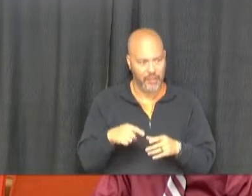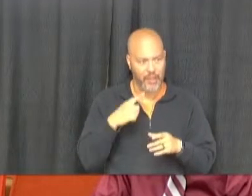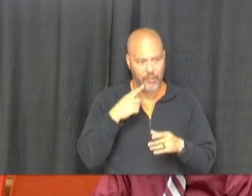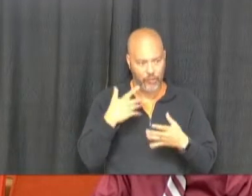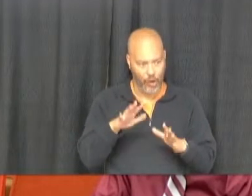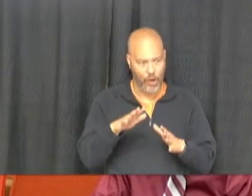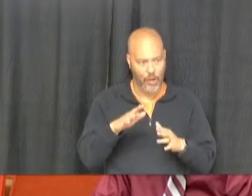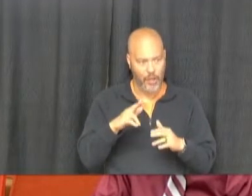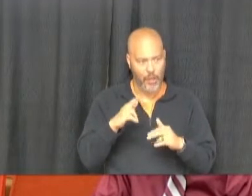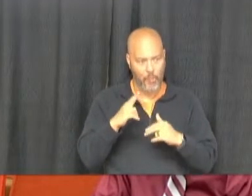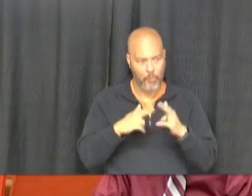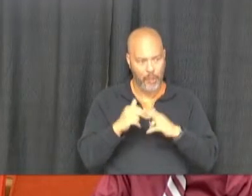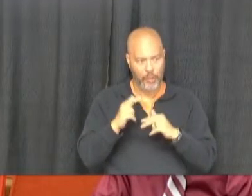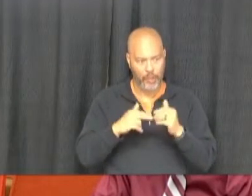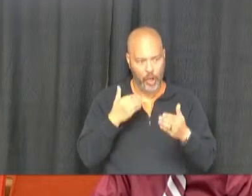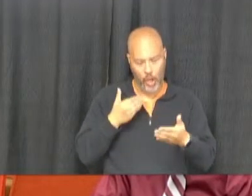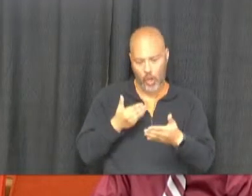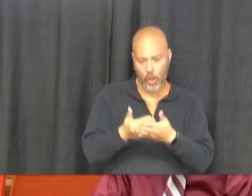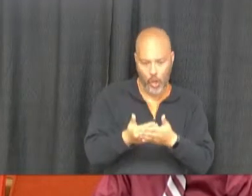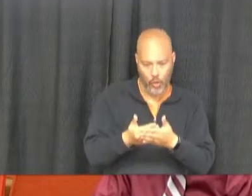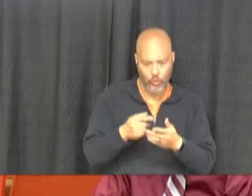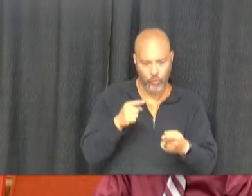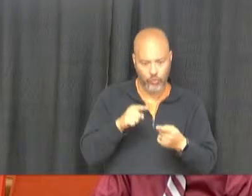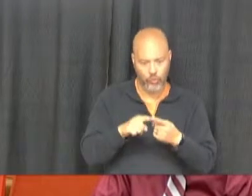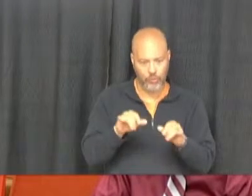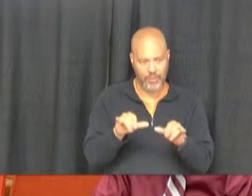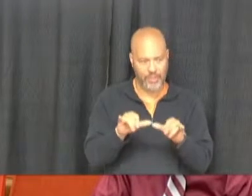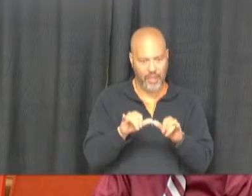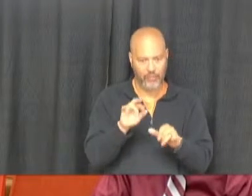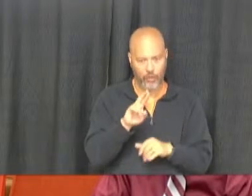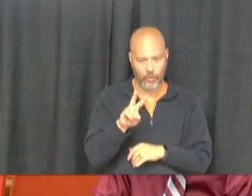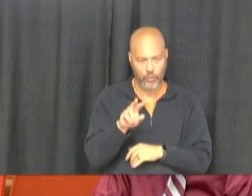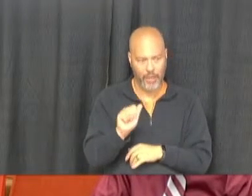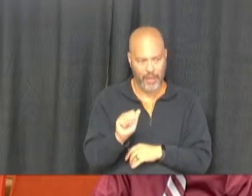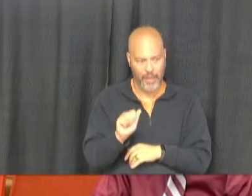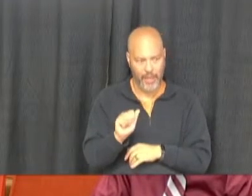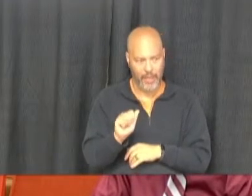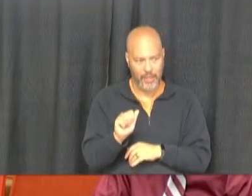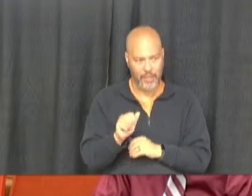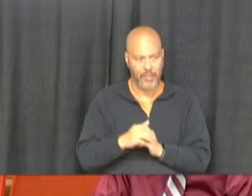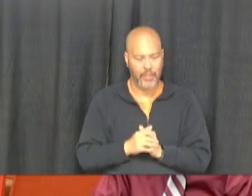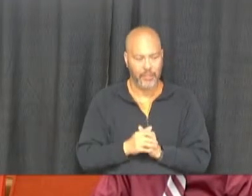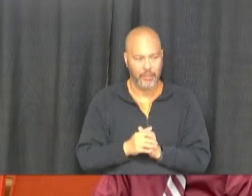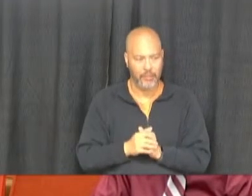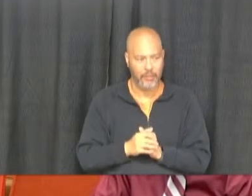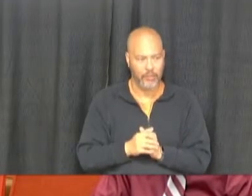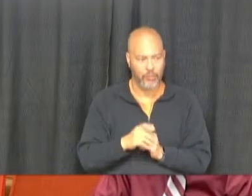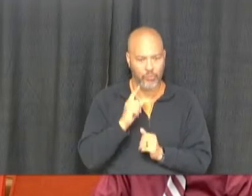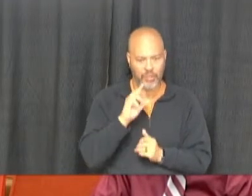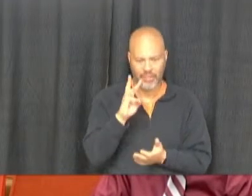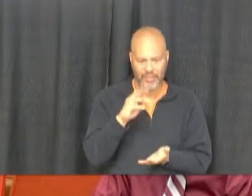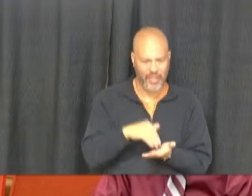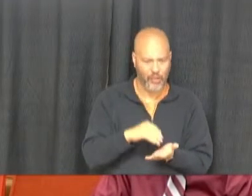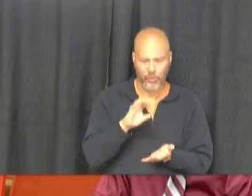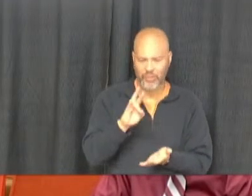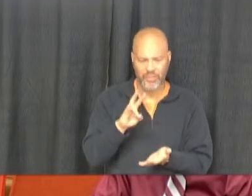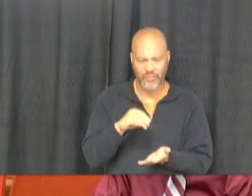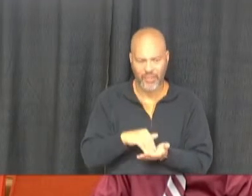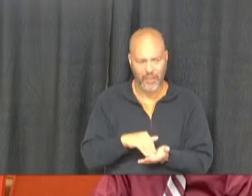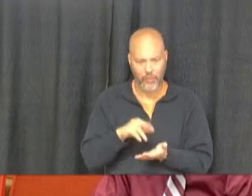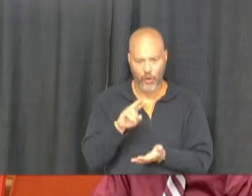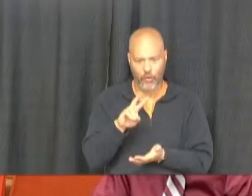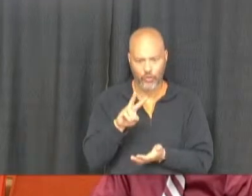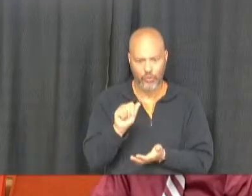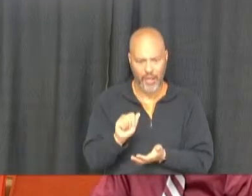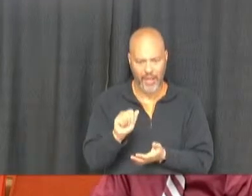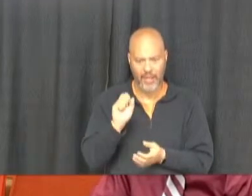already building fairly close to the size of R2A lots. With their 6,000 or 7,000,